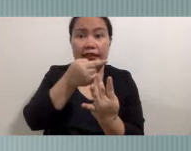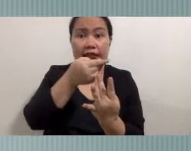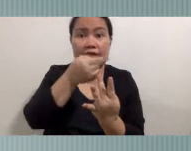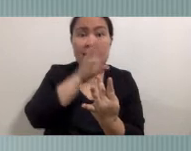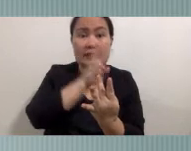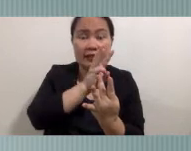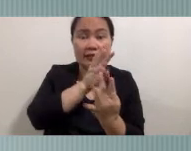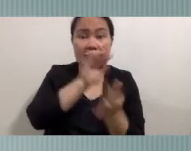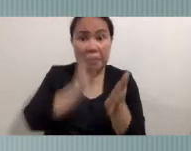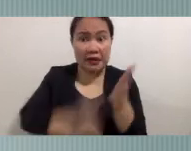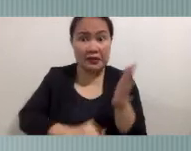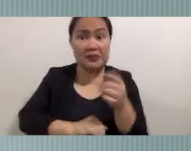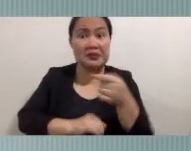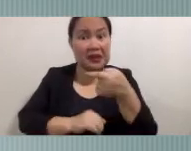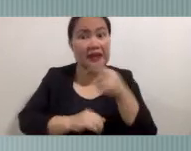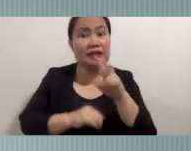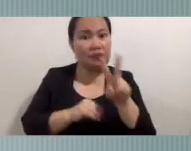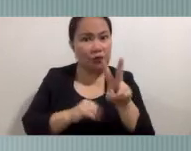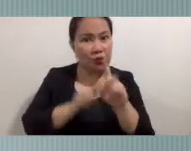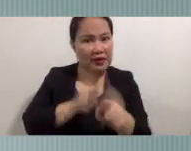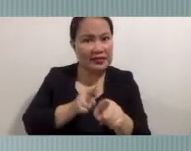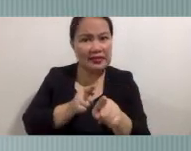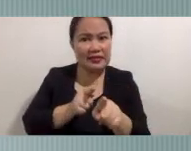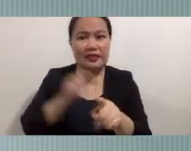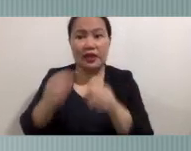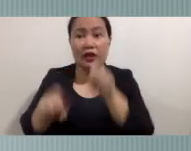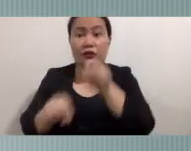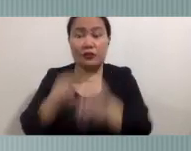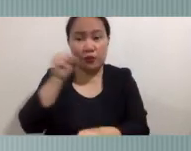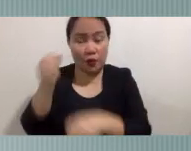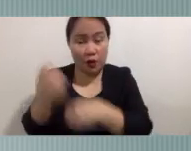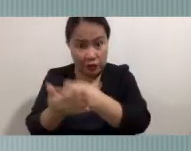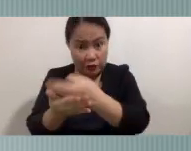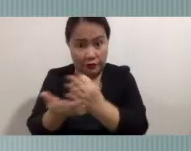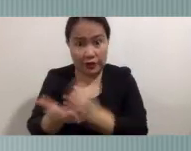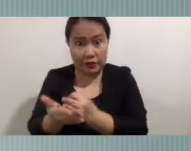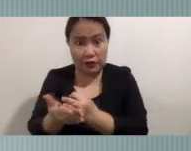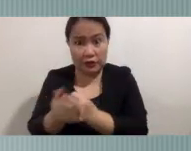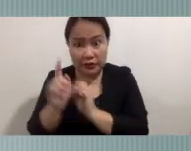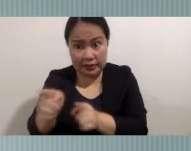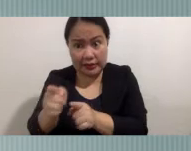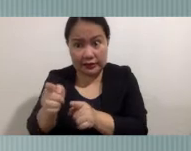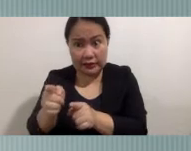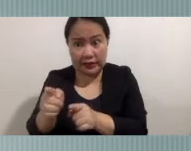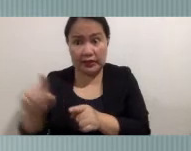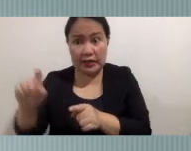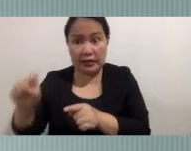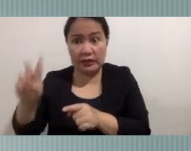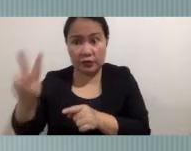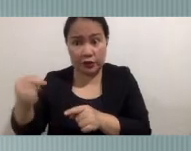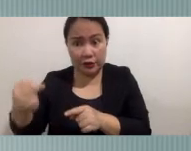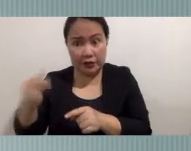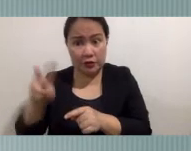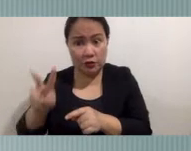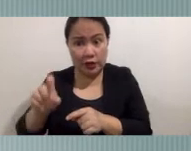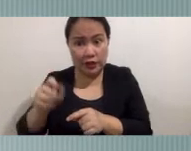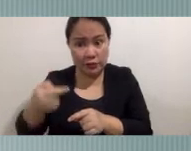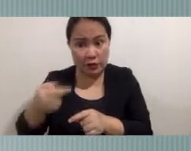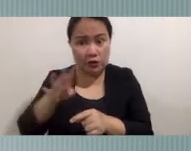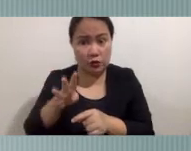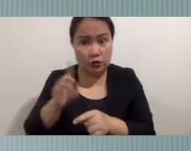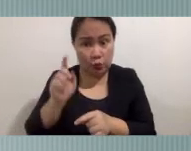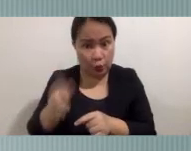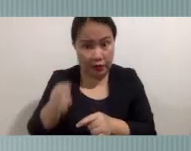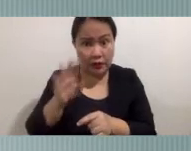equal to negative 2. So, therefore, our factored form of x squared minus 2x